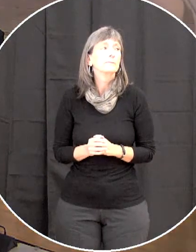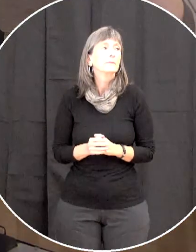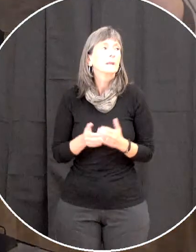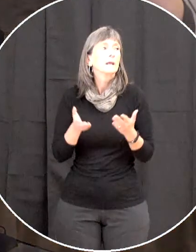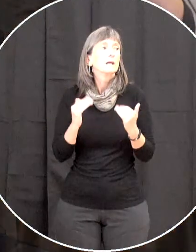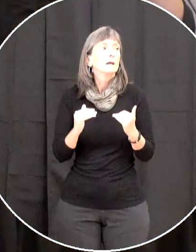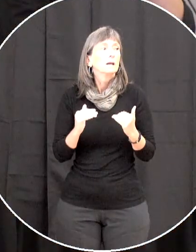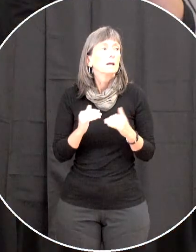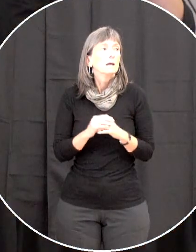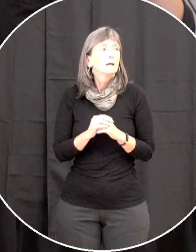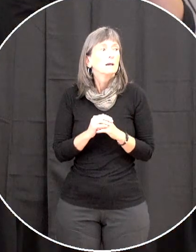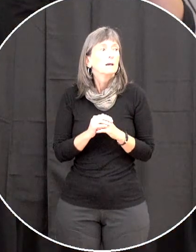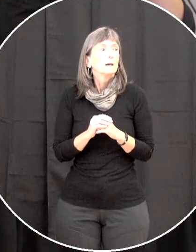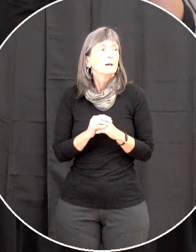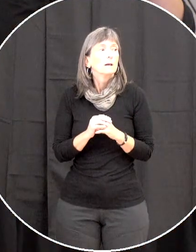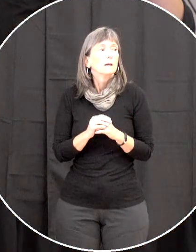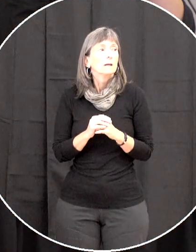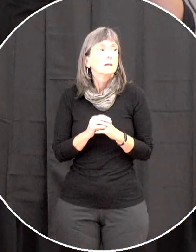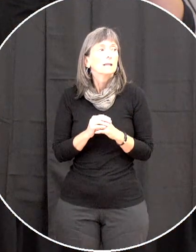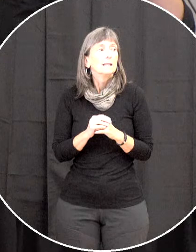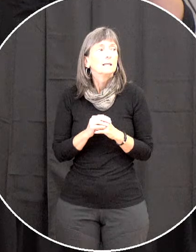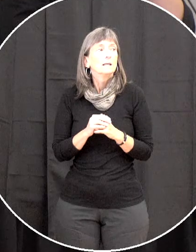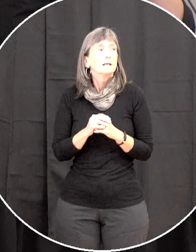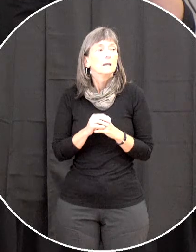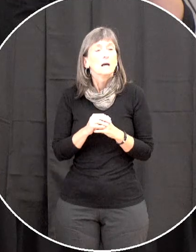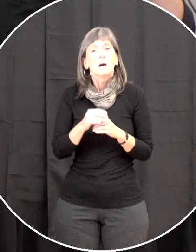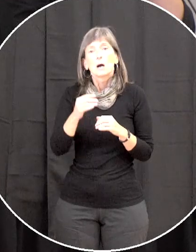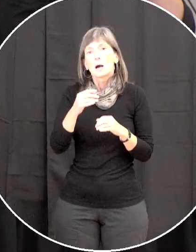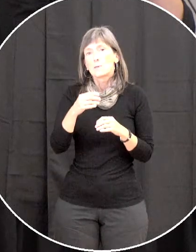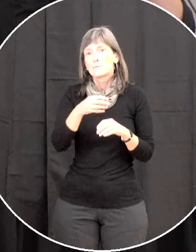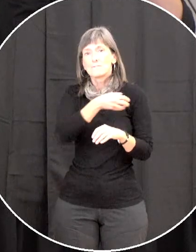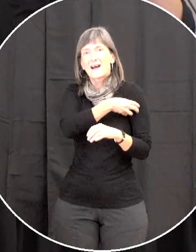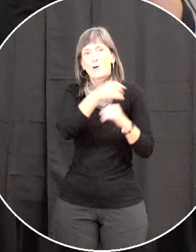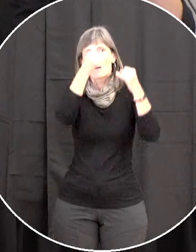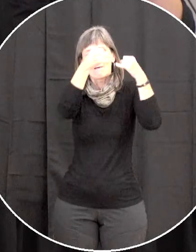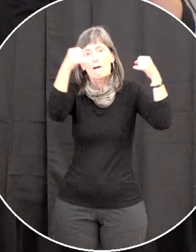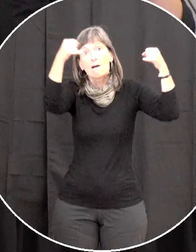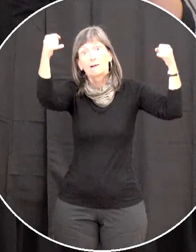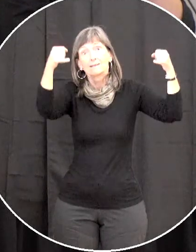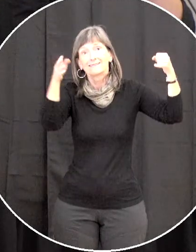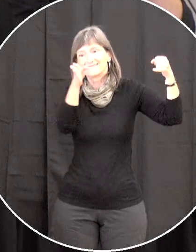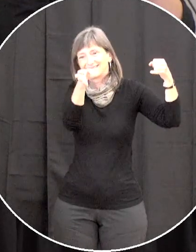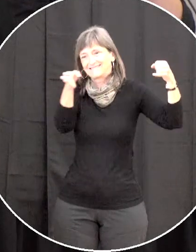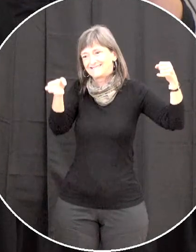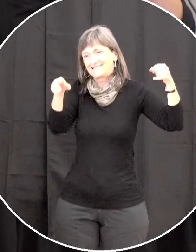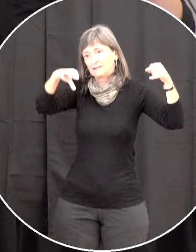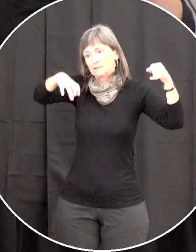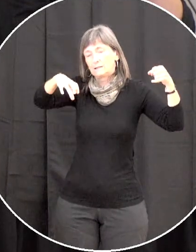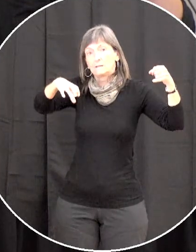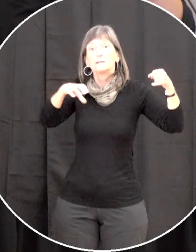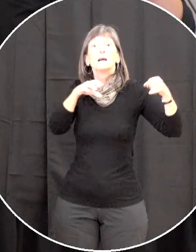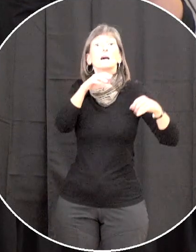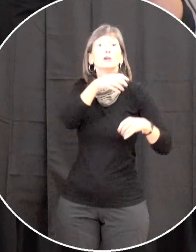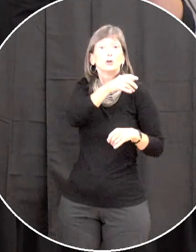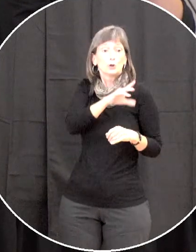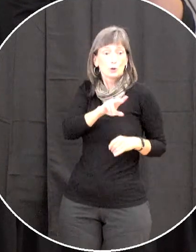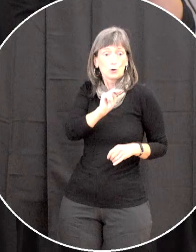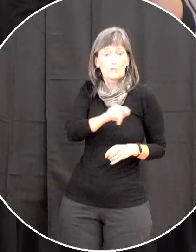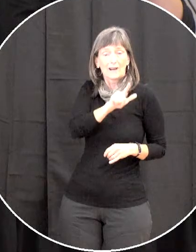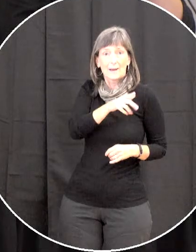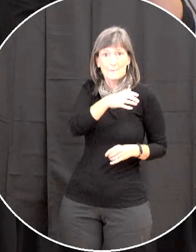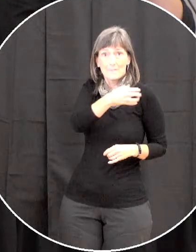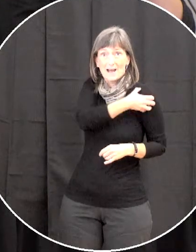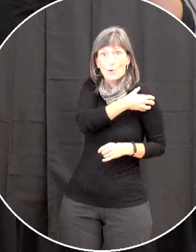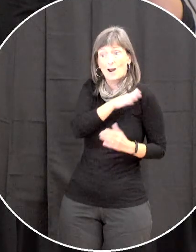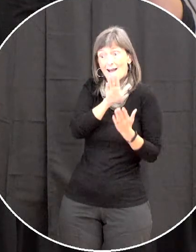The next one is the board approve an easement for a power line to a long-term care facility, as requested by Newfoundland Power, as recommended by the